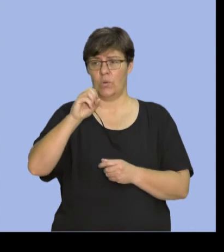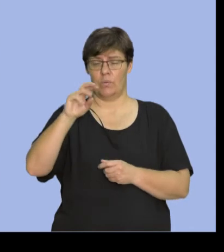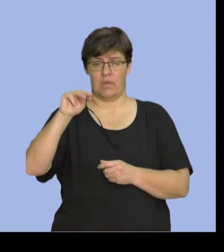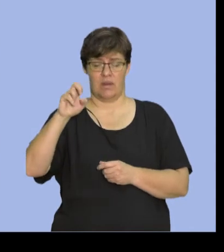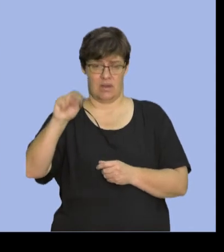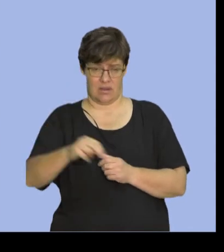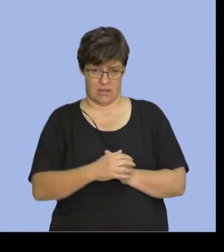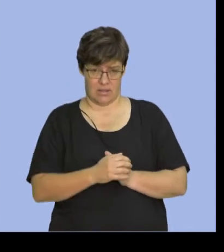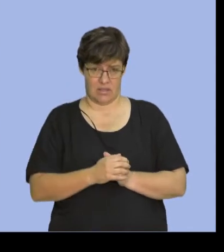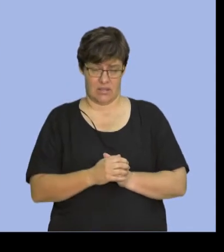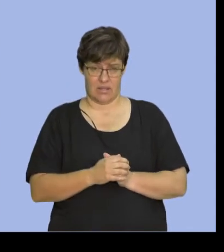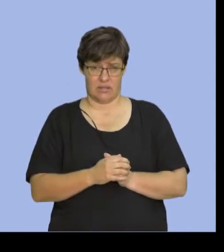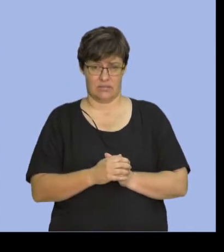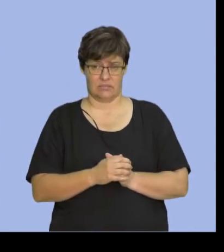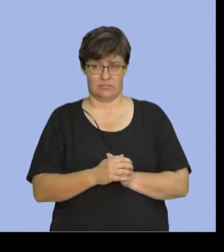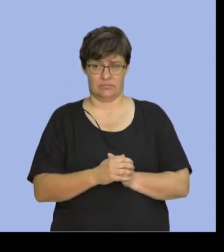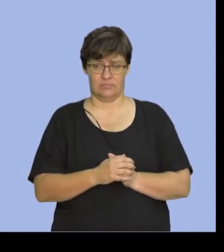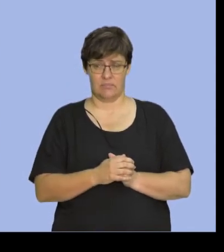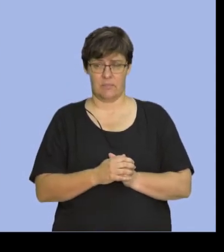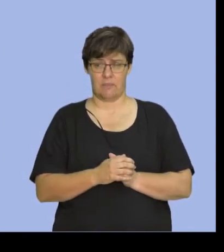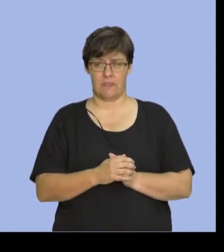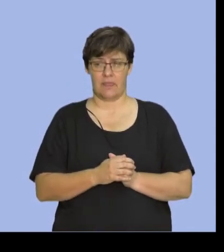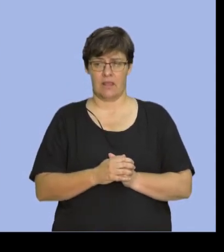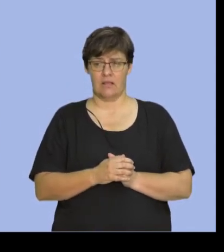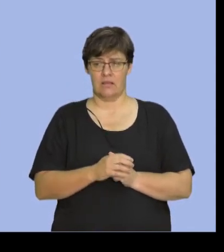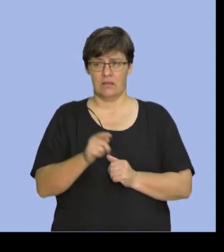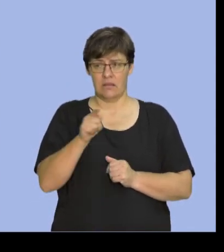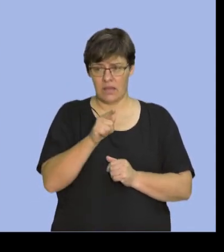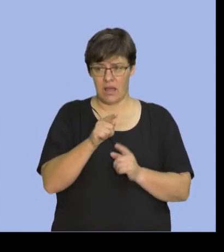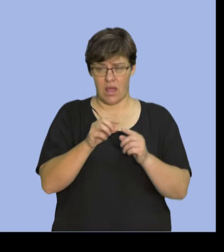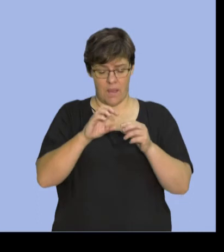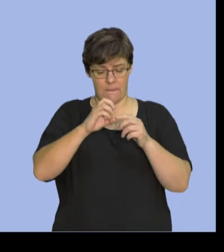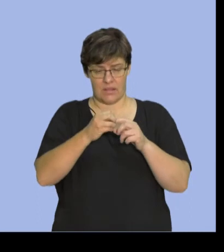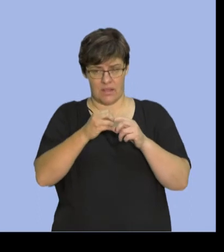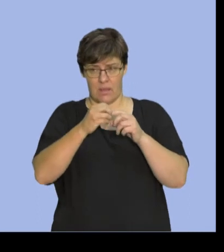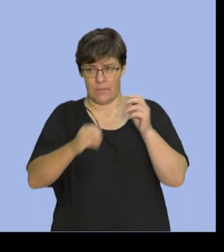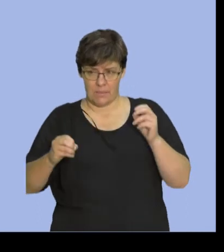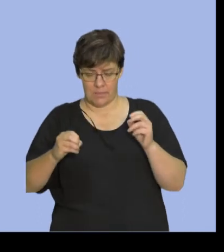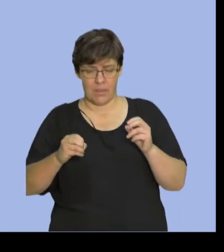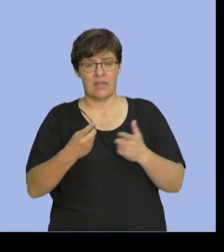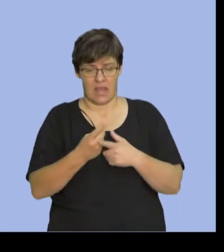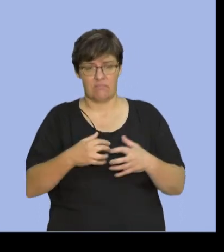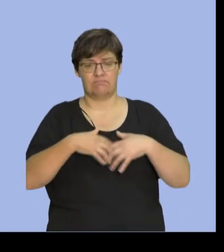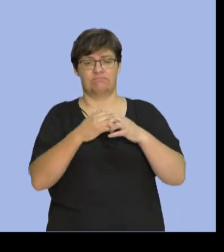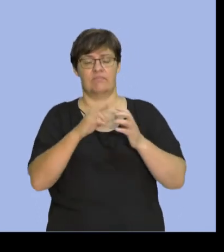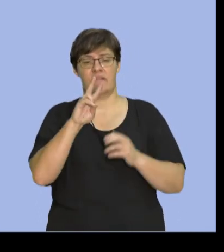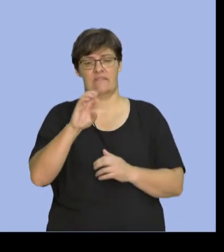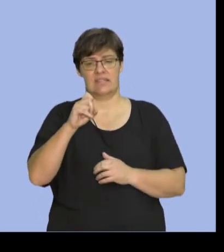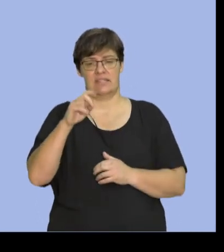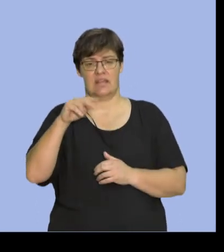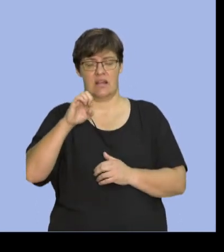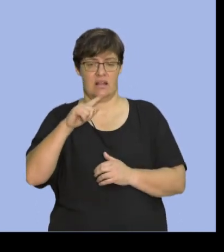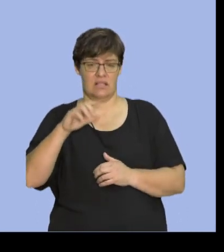a secretion on the inside that bud off and form vesicles, which are smaller little vacuoles.